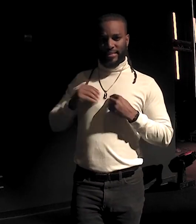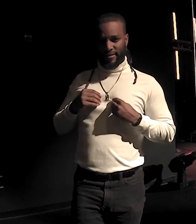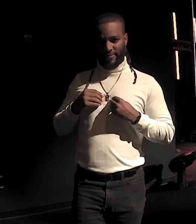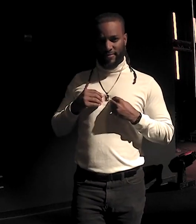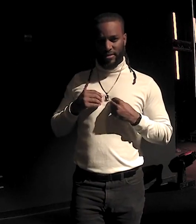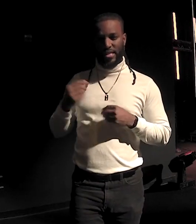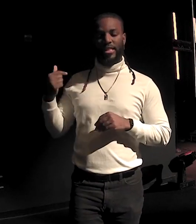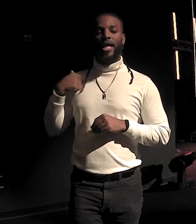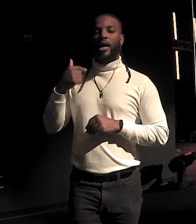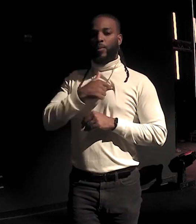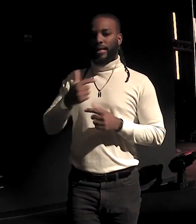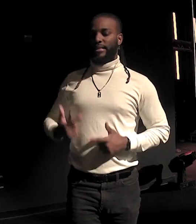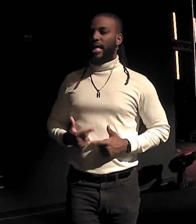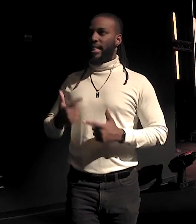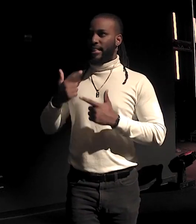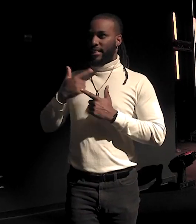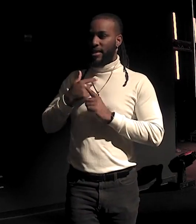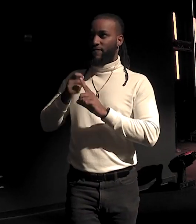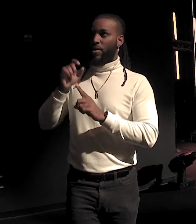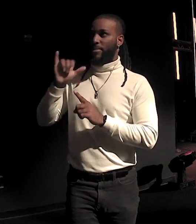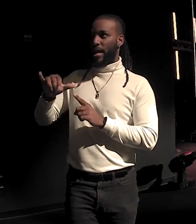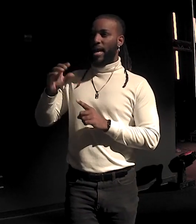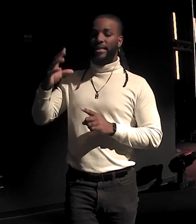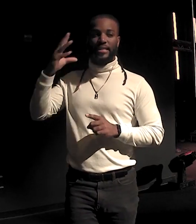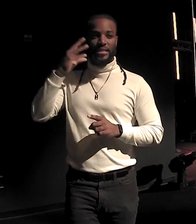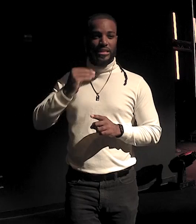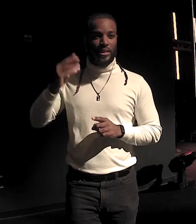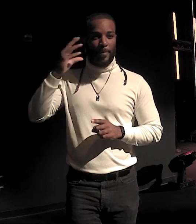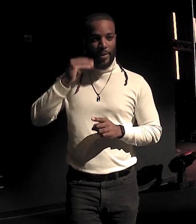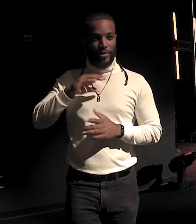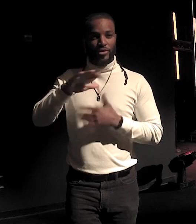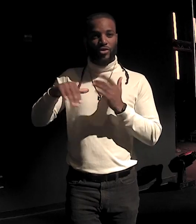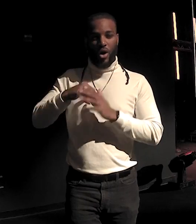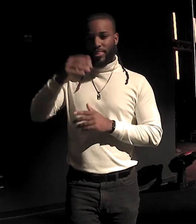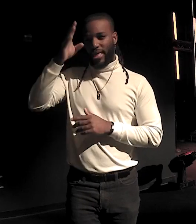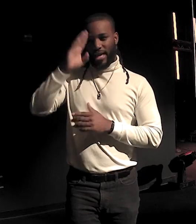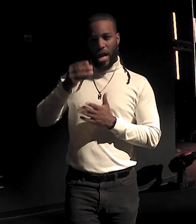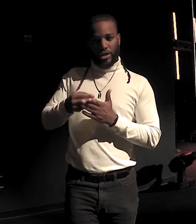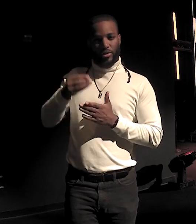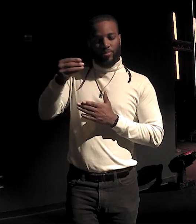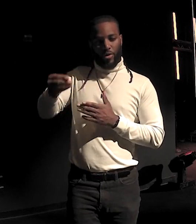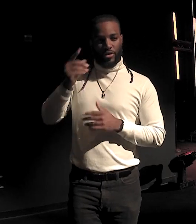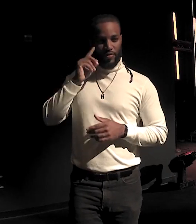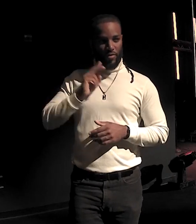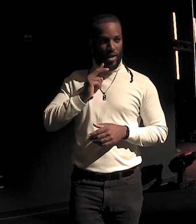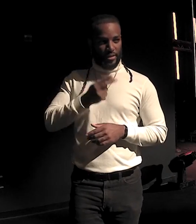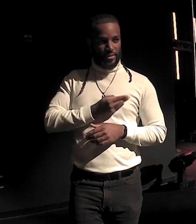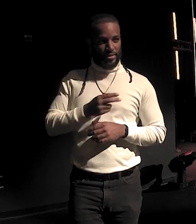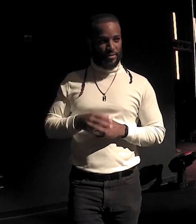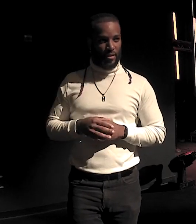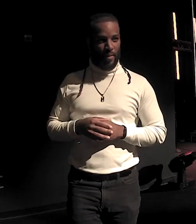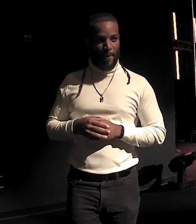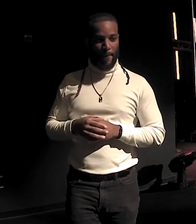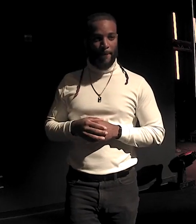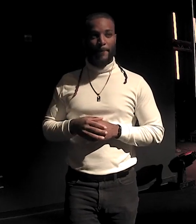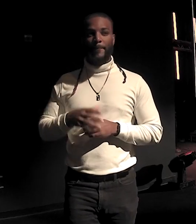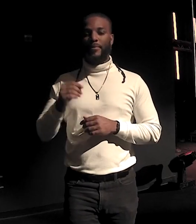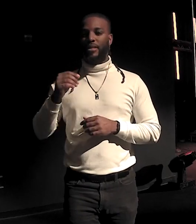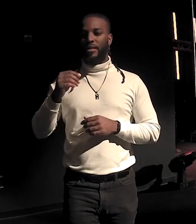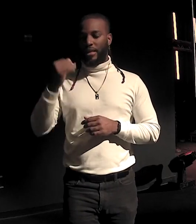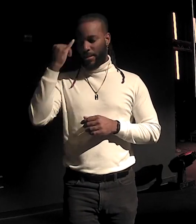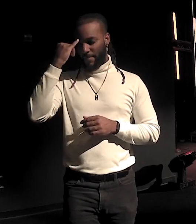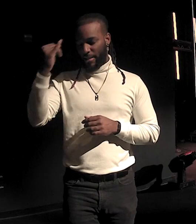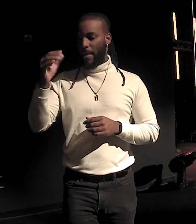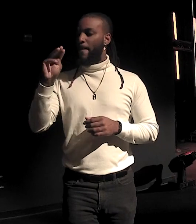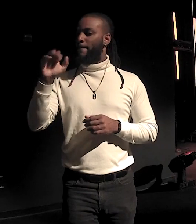received that we then live out of that and experience all that God has already purchased for us. And then Matthew